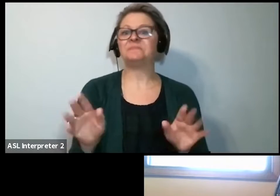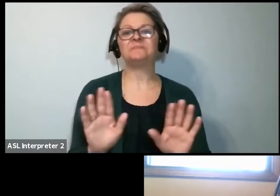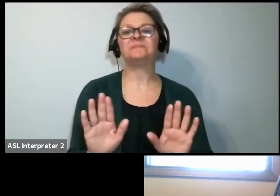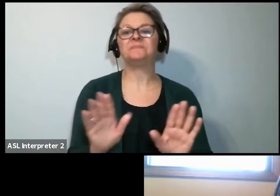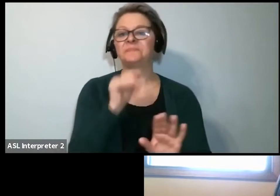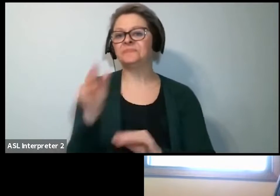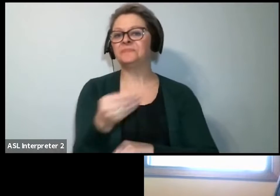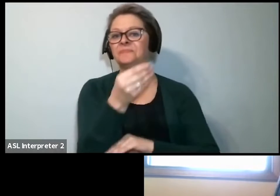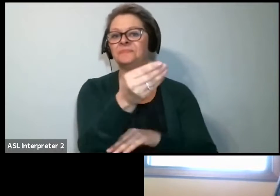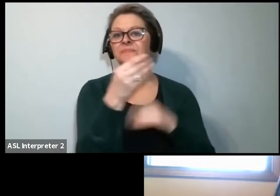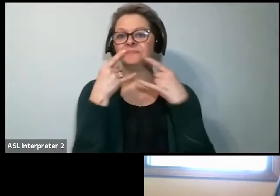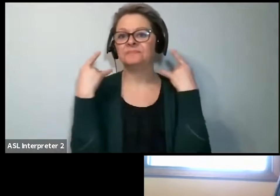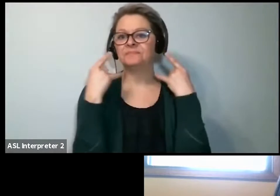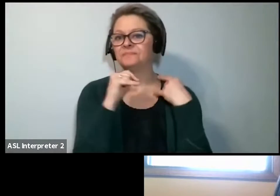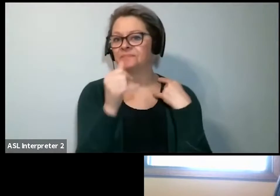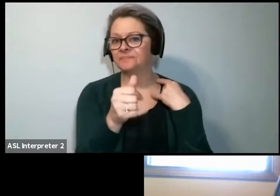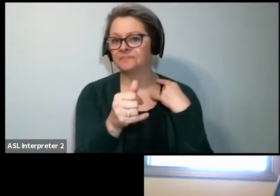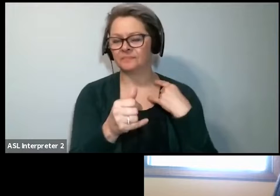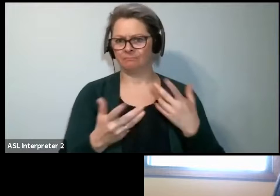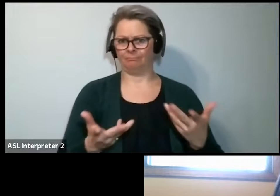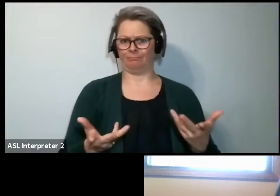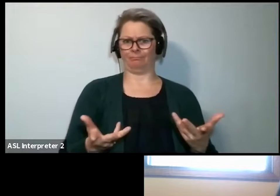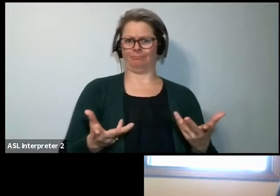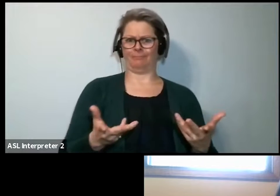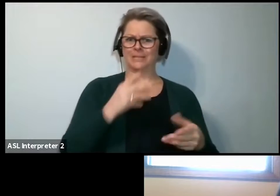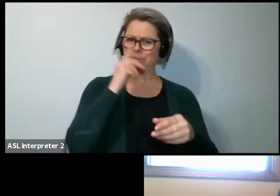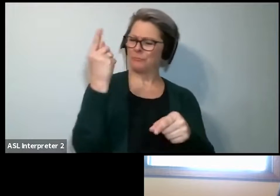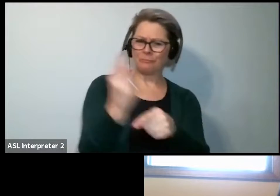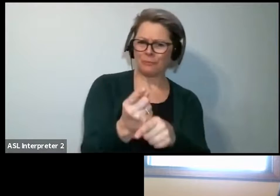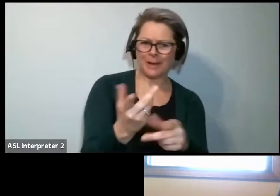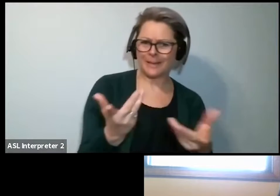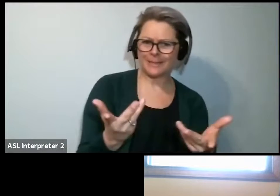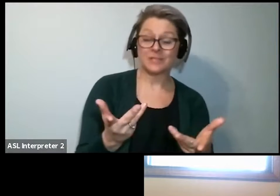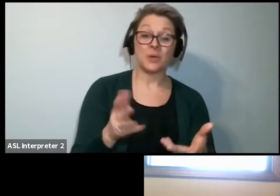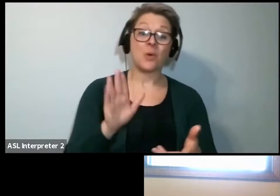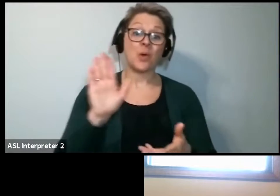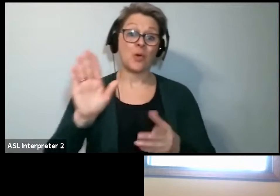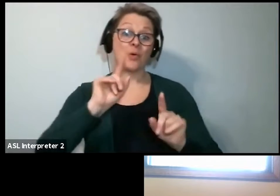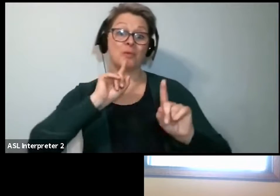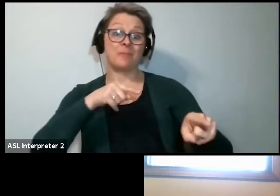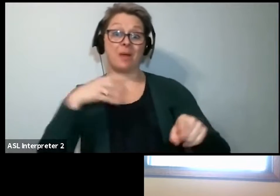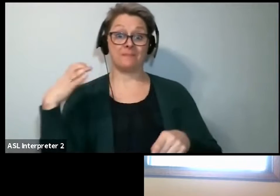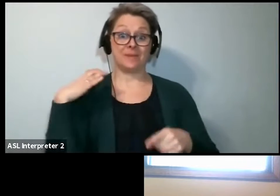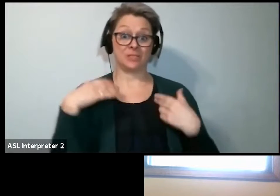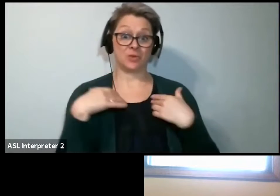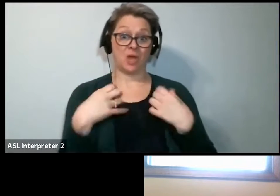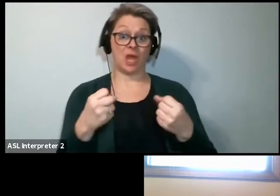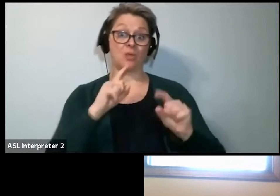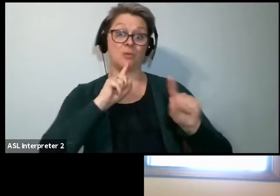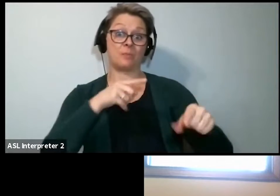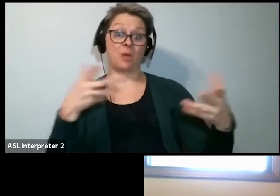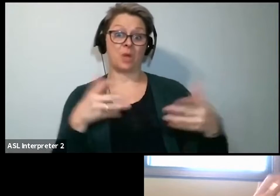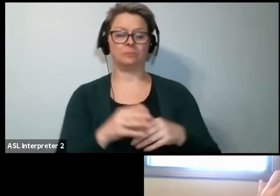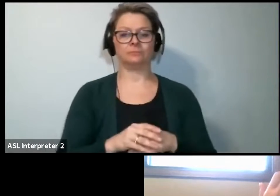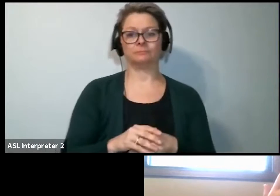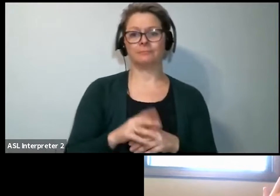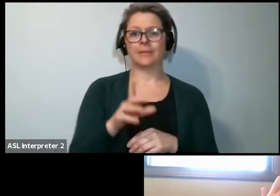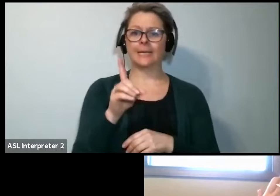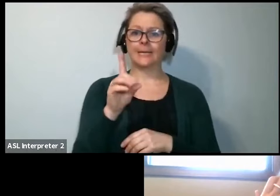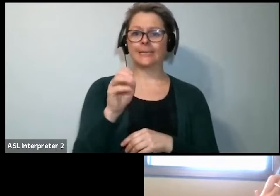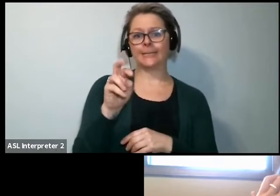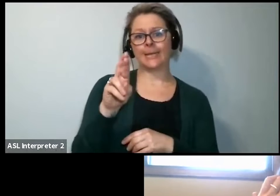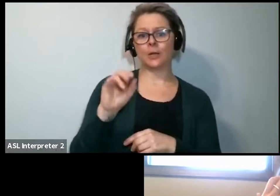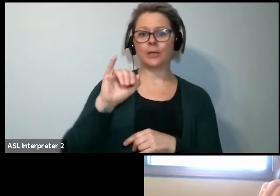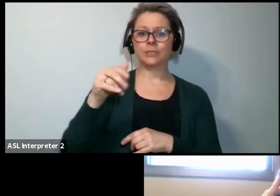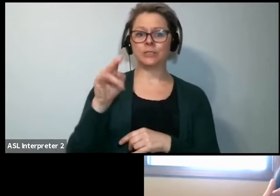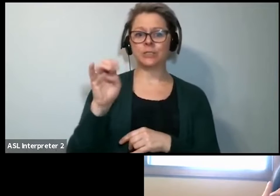masks is unacceptable. So this is her response. Dear Jane Chi, thank